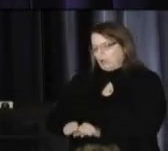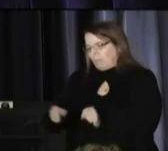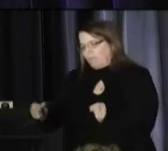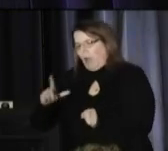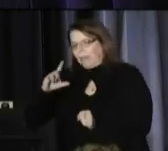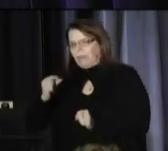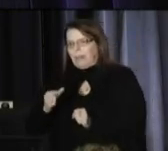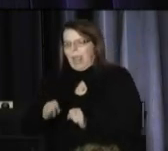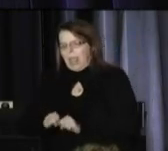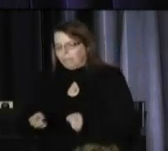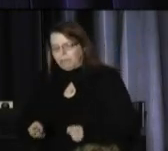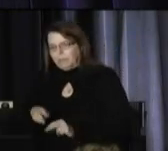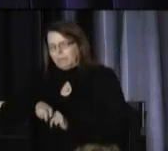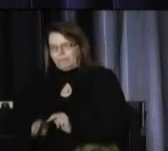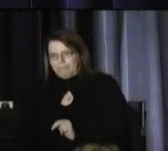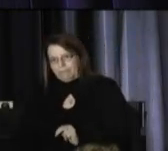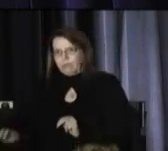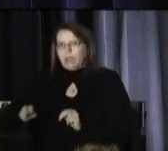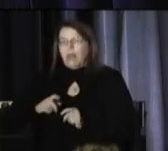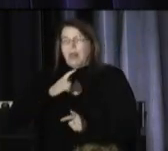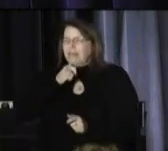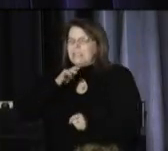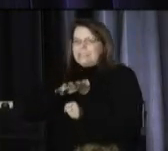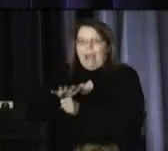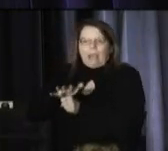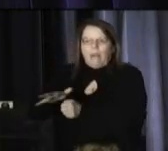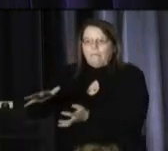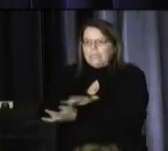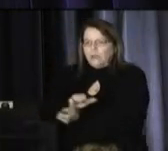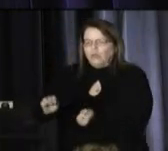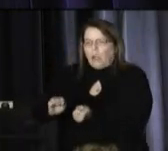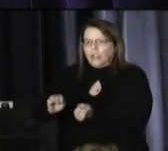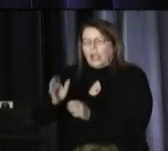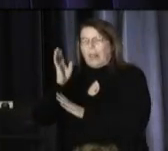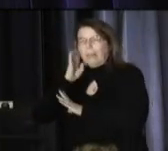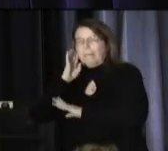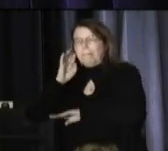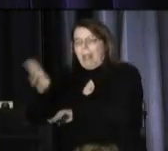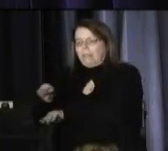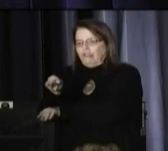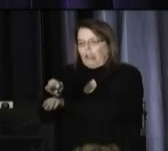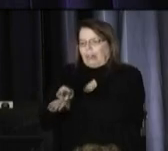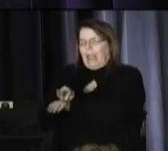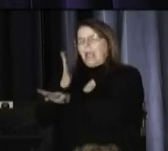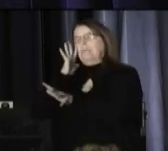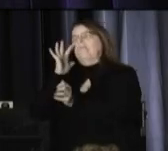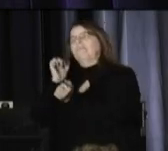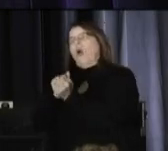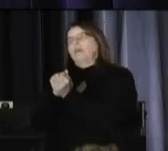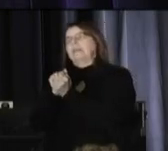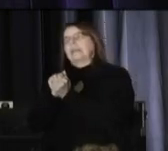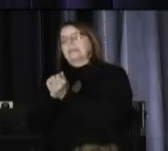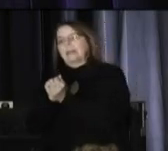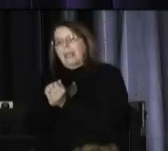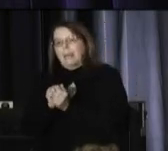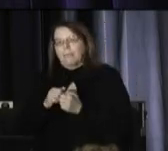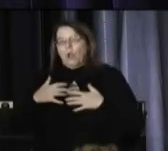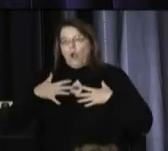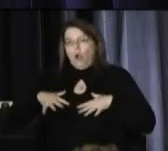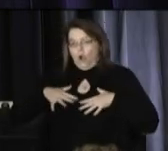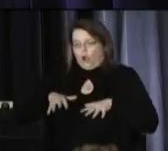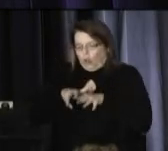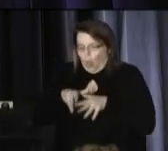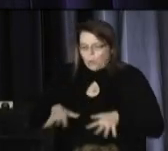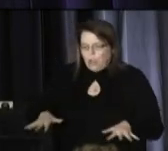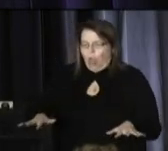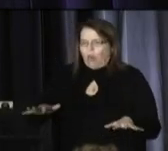But this is not enough destruction. She lays on the bed, falls asleep, her outside clothes all over the